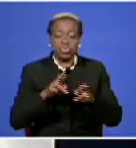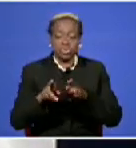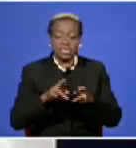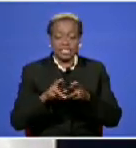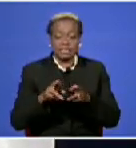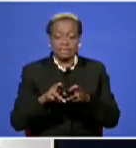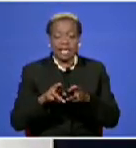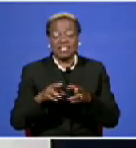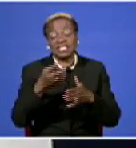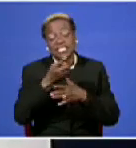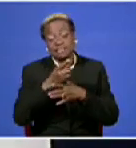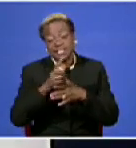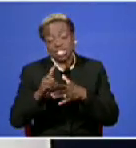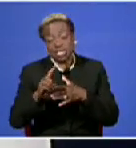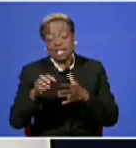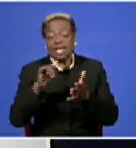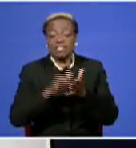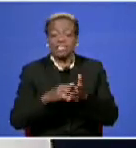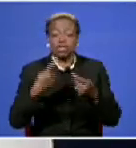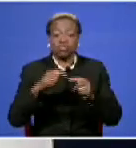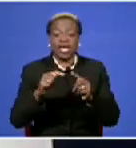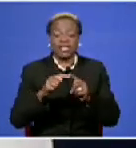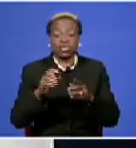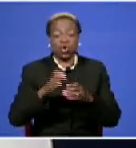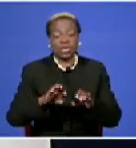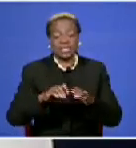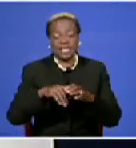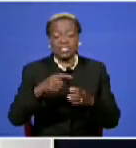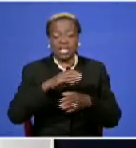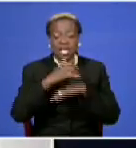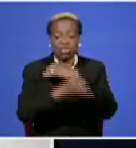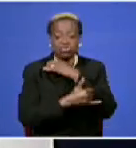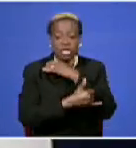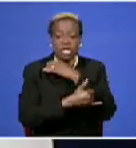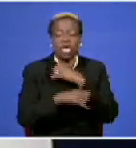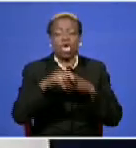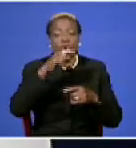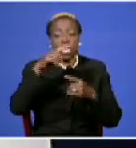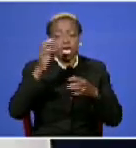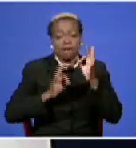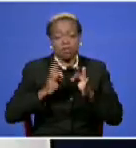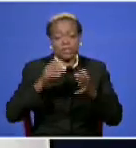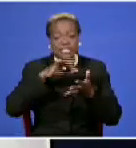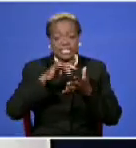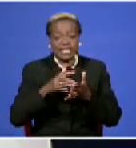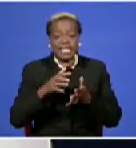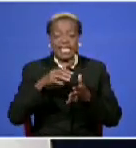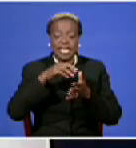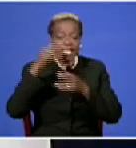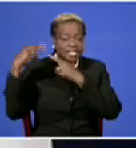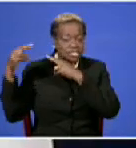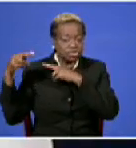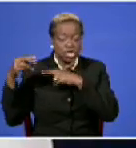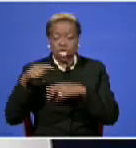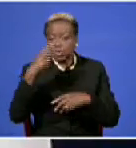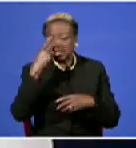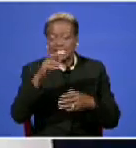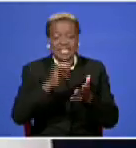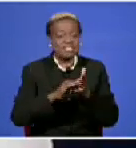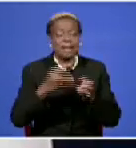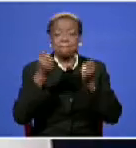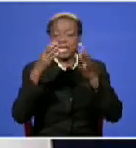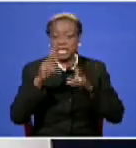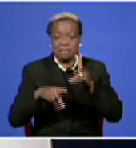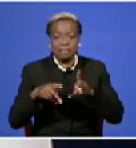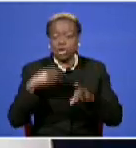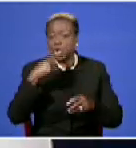that they're trying to cause in this country. When you look at it and you study history, you will find that there were many folks who fought for majority